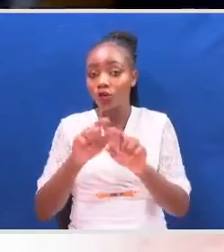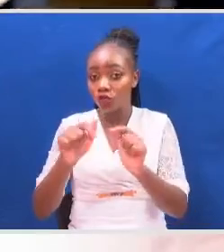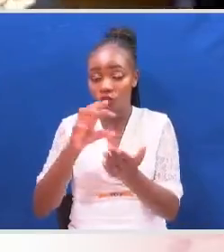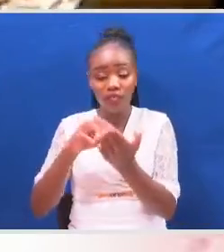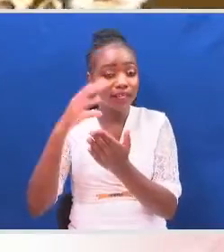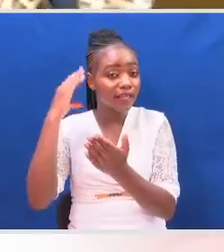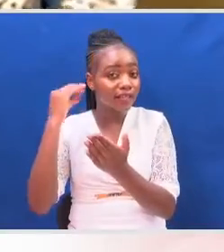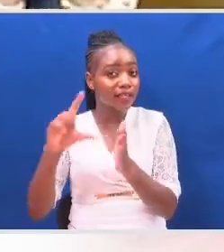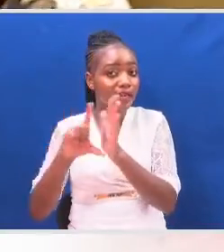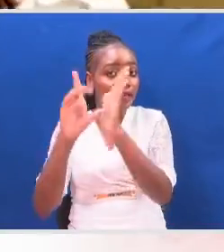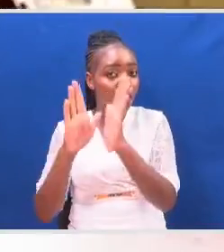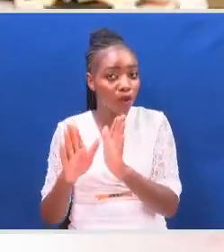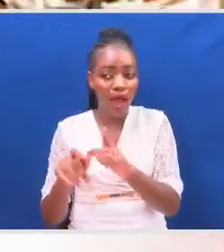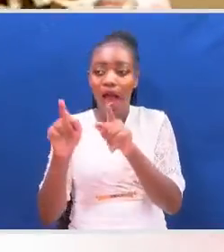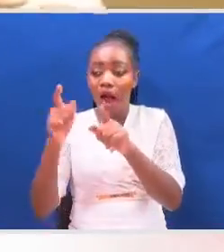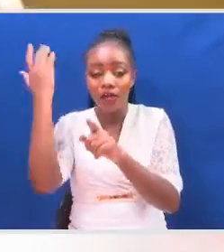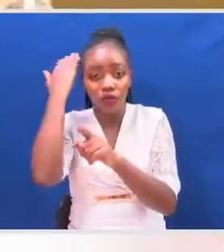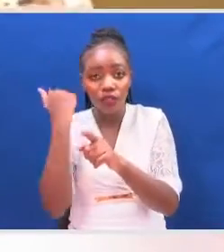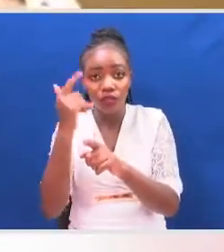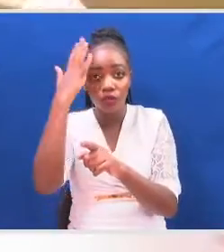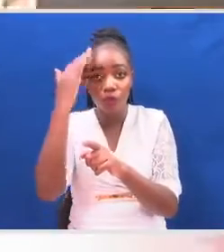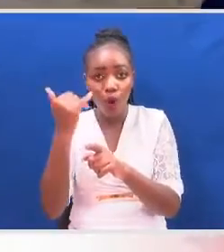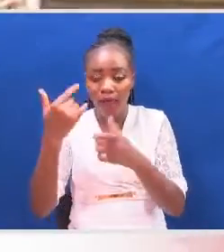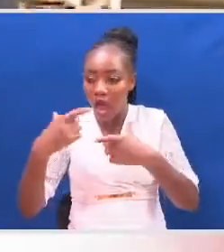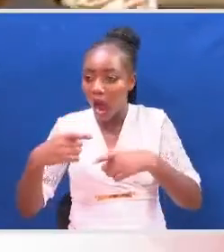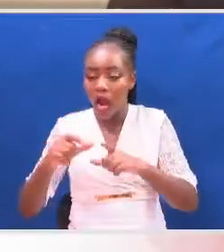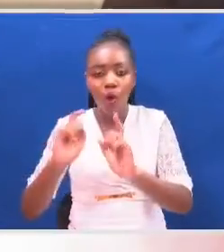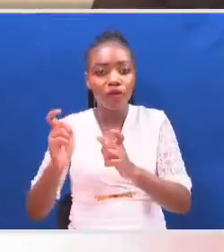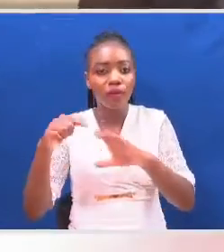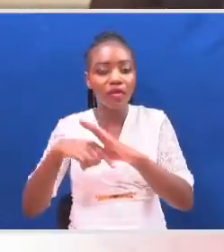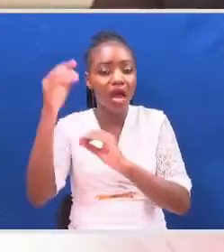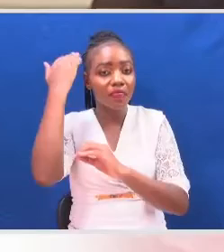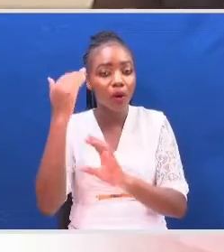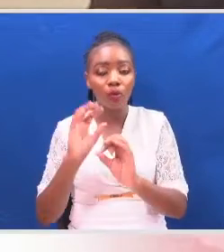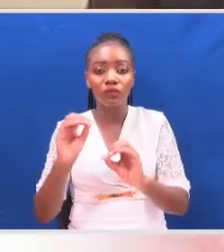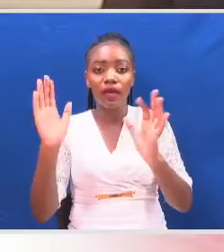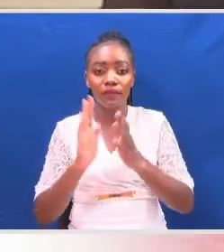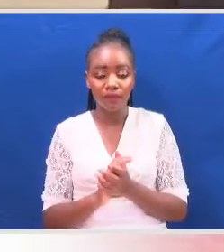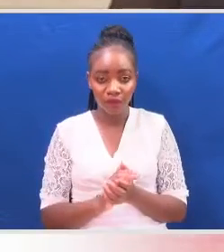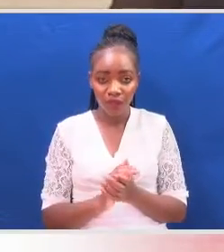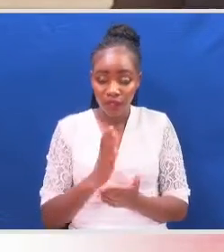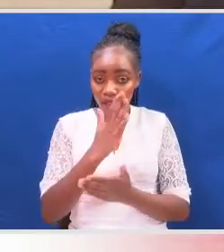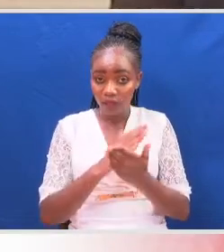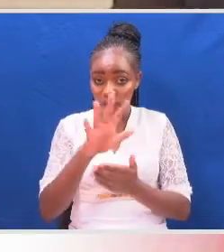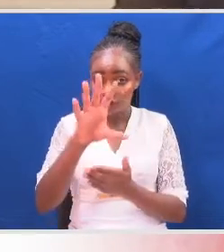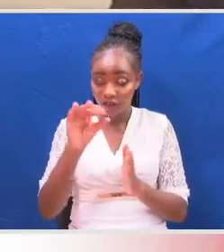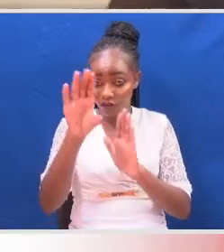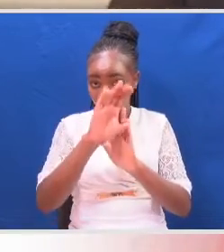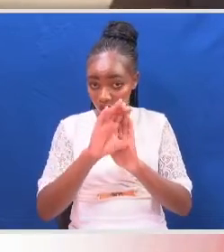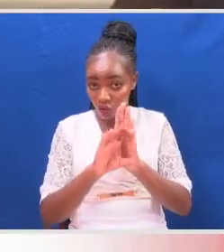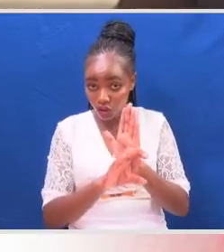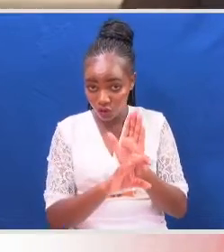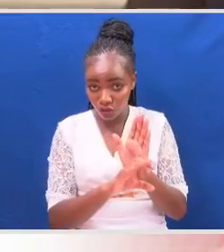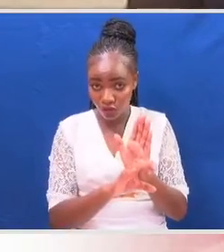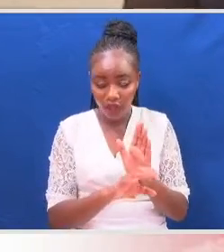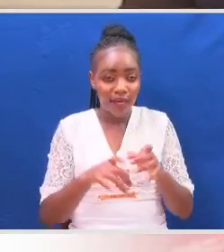lawyer Khaminwa accused the court of excluding the media in the court proceedings. Under Article 50 of the Constitution, the